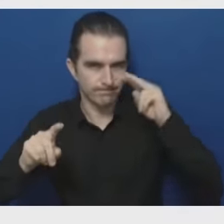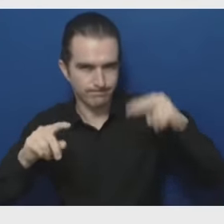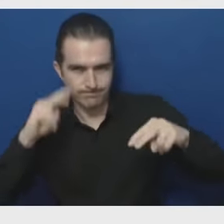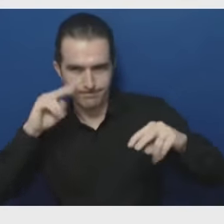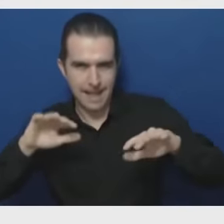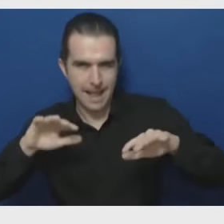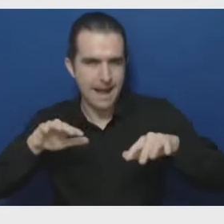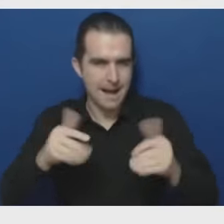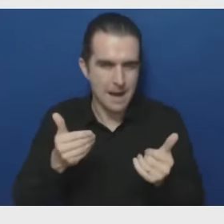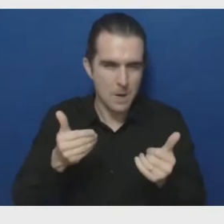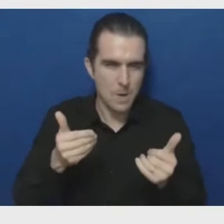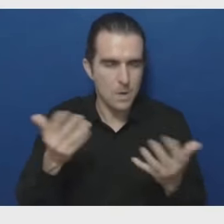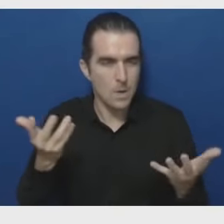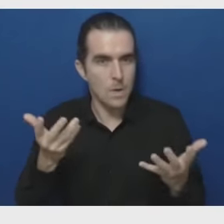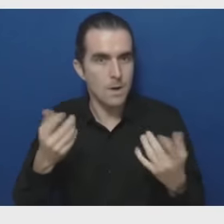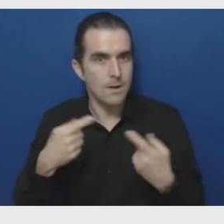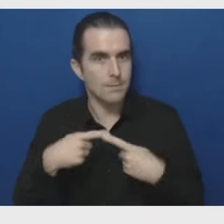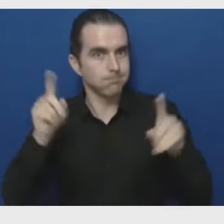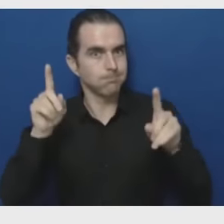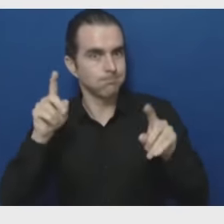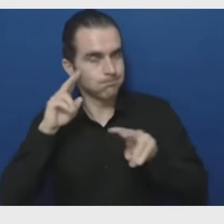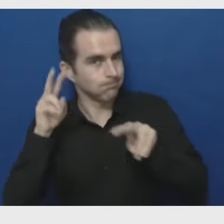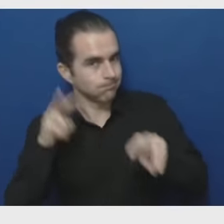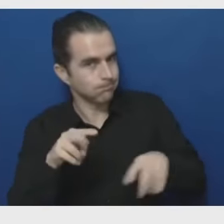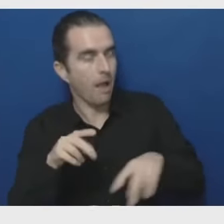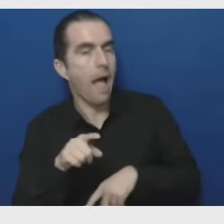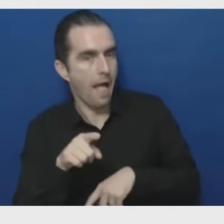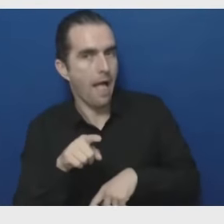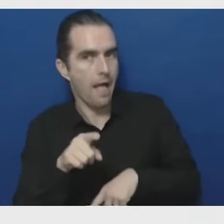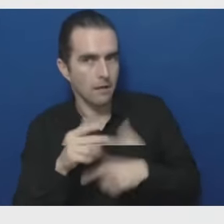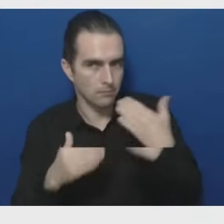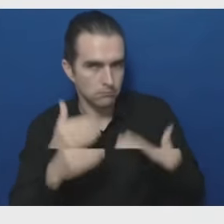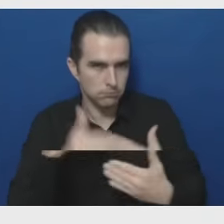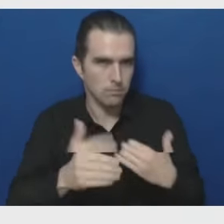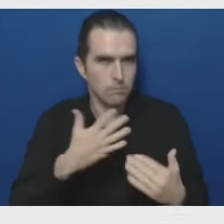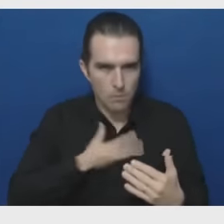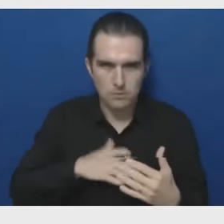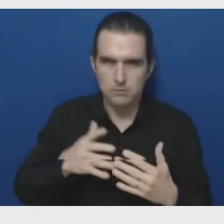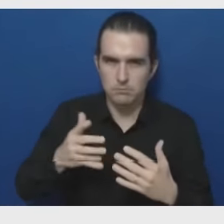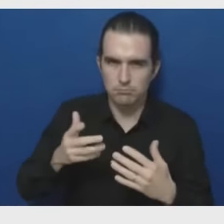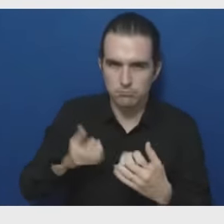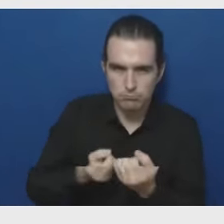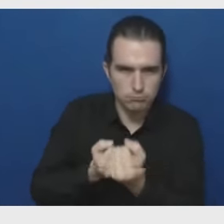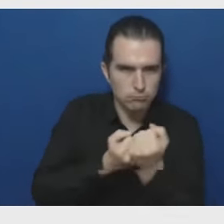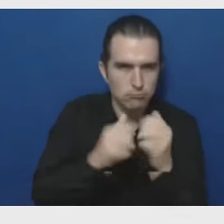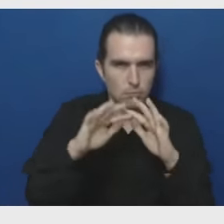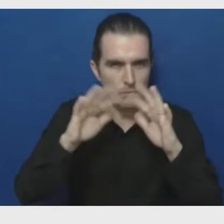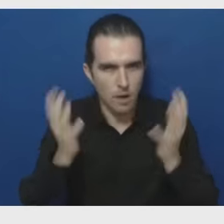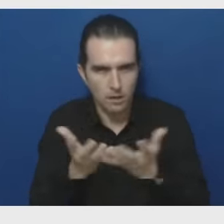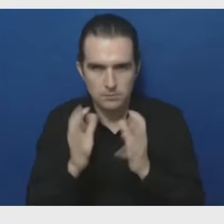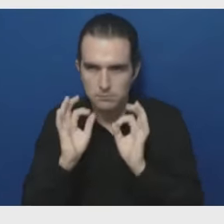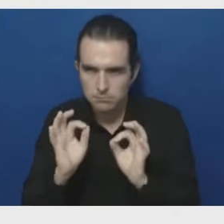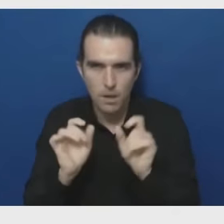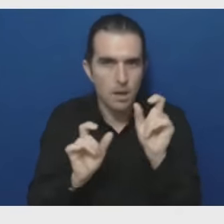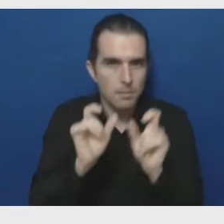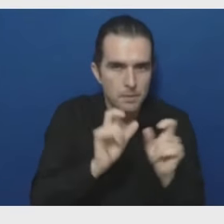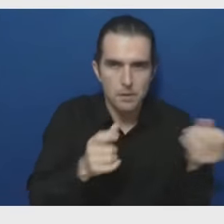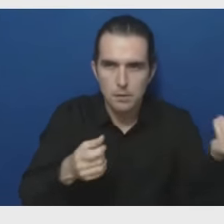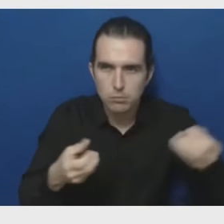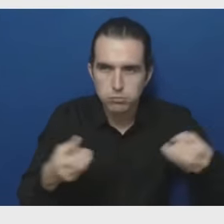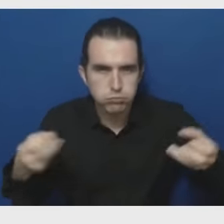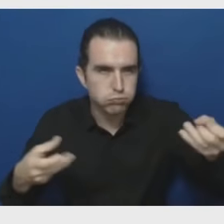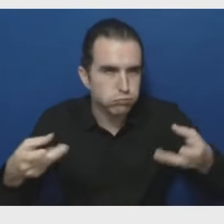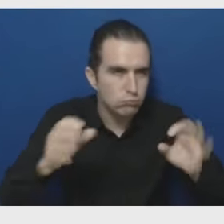or rather finance that should be provided, but we should also look at the kinds of financial modalities that are actually